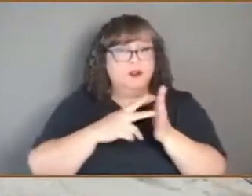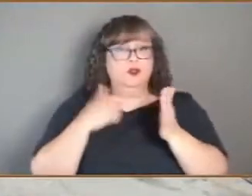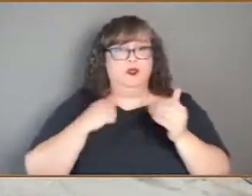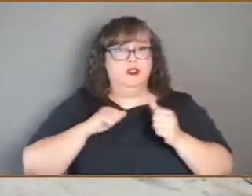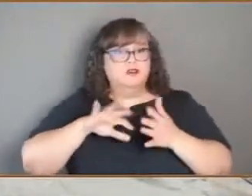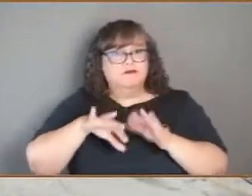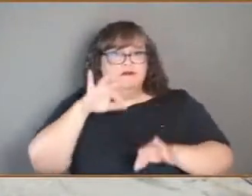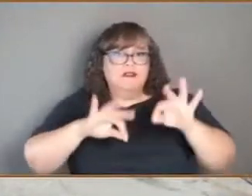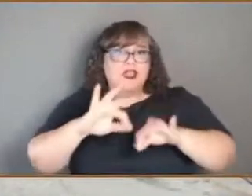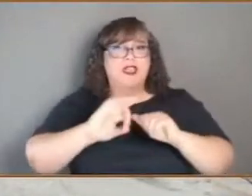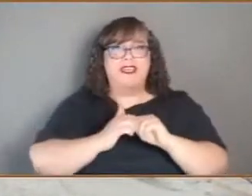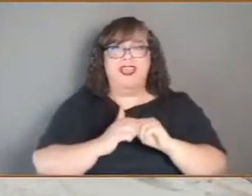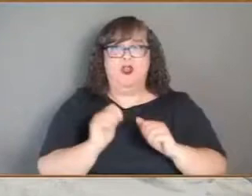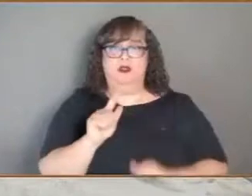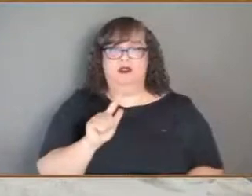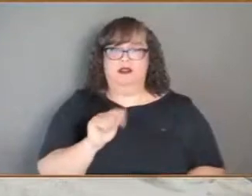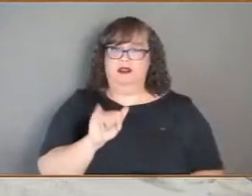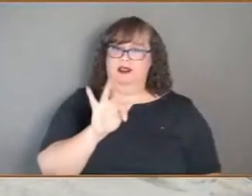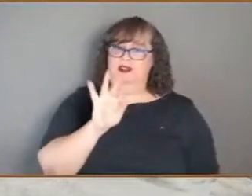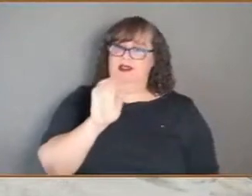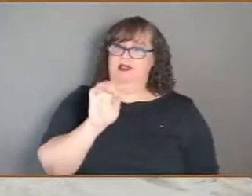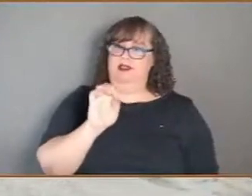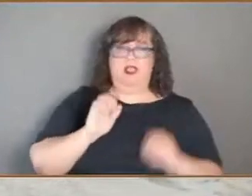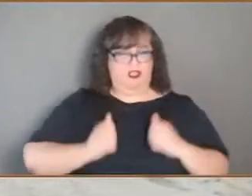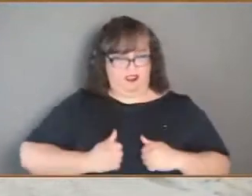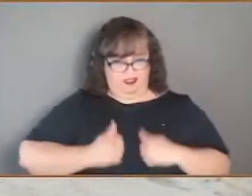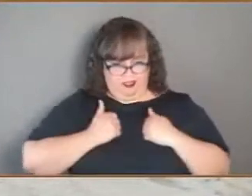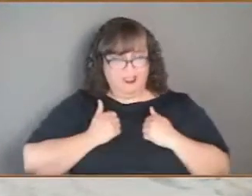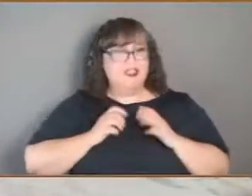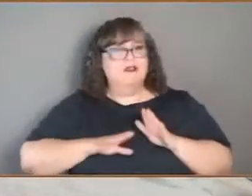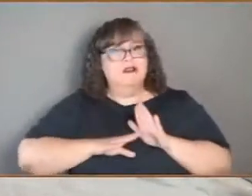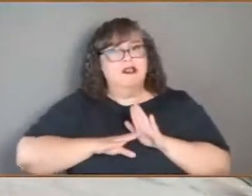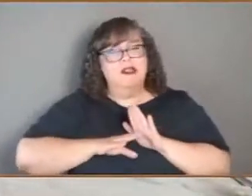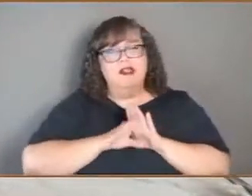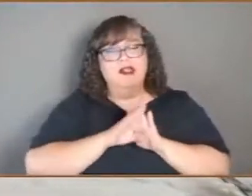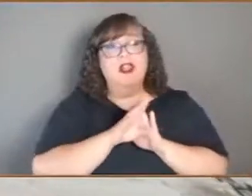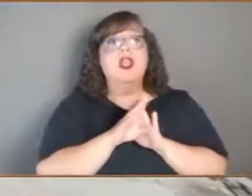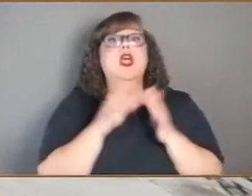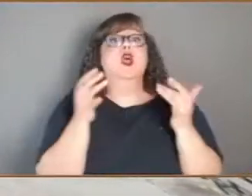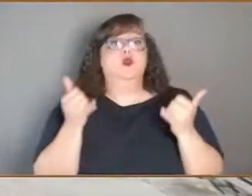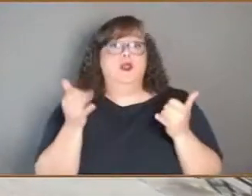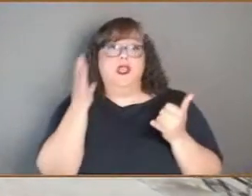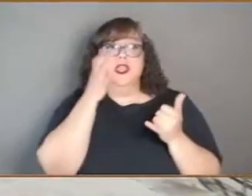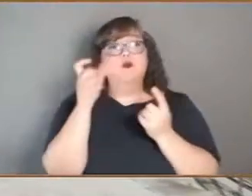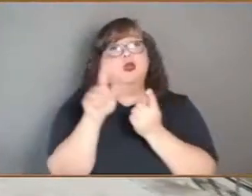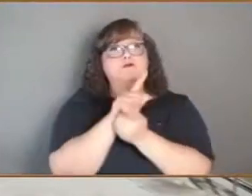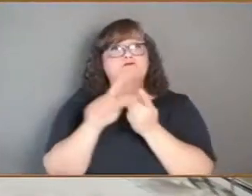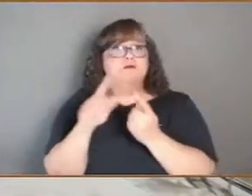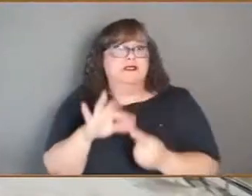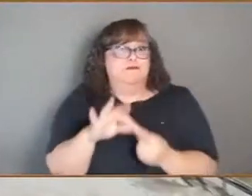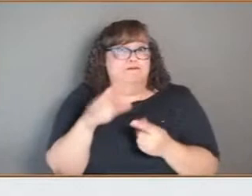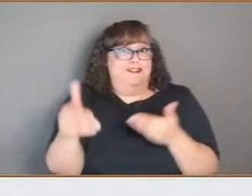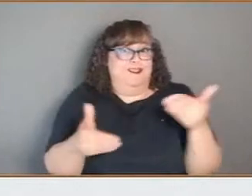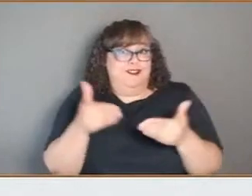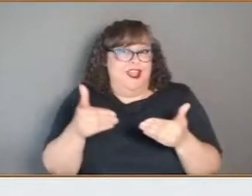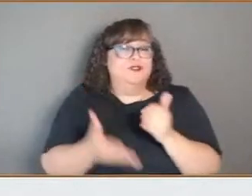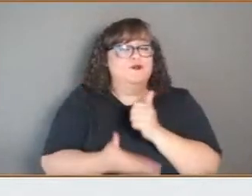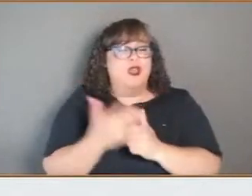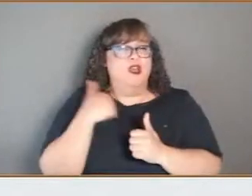fascinating. Throughout the show today, I'm going to meet up with some special guests who can tell us more about the Trojans. But in the meantime, this might be helpful.